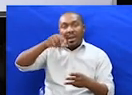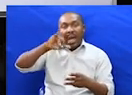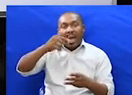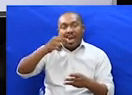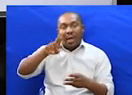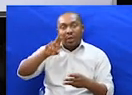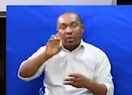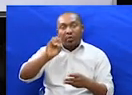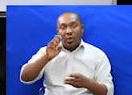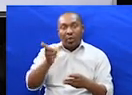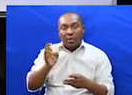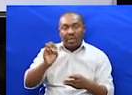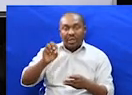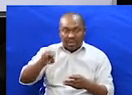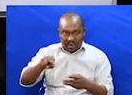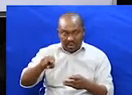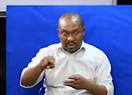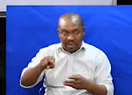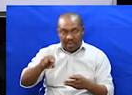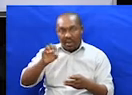base. Organic